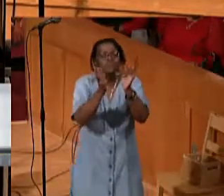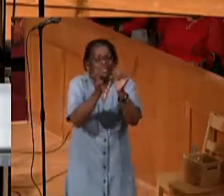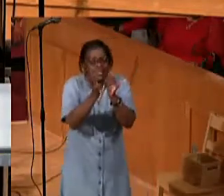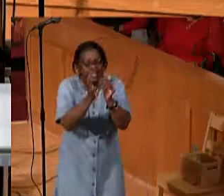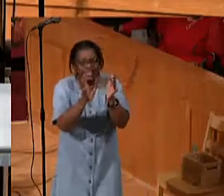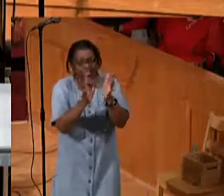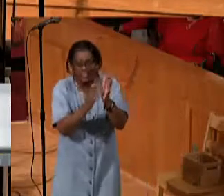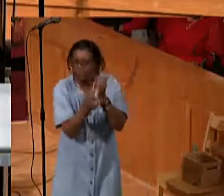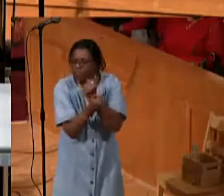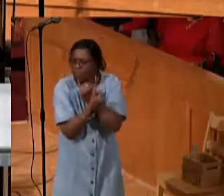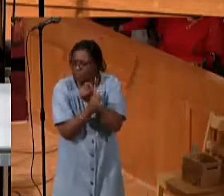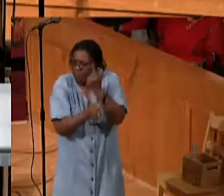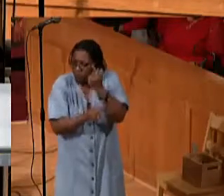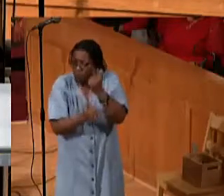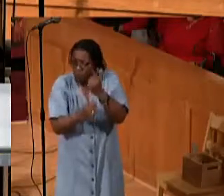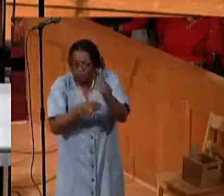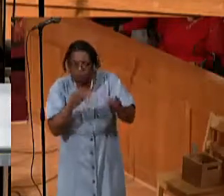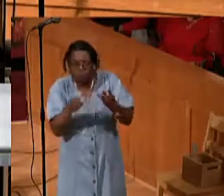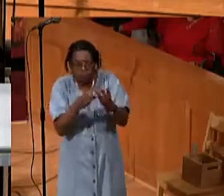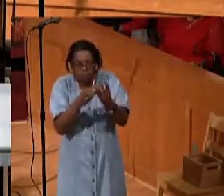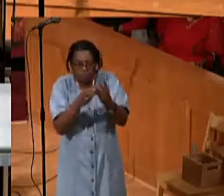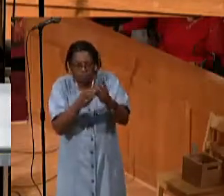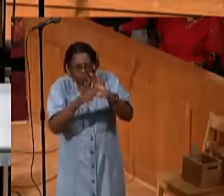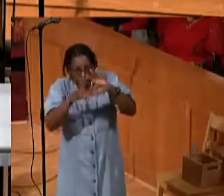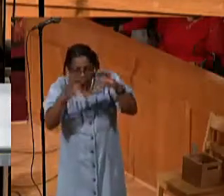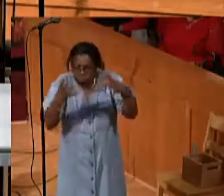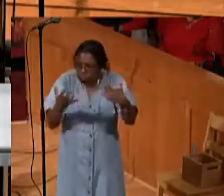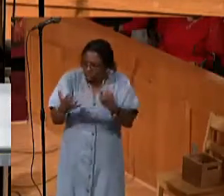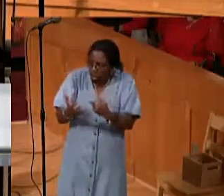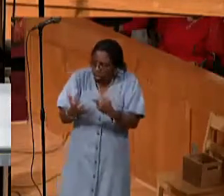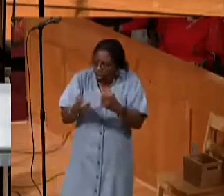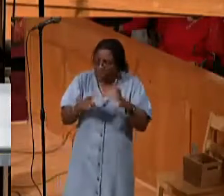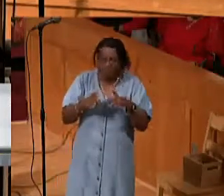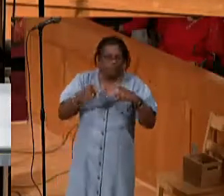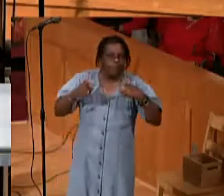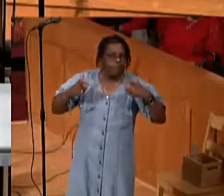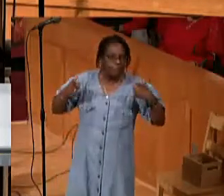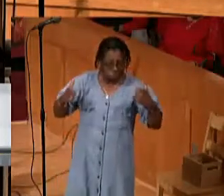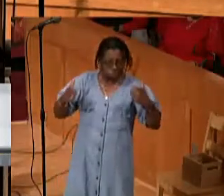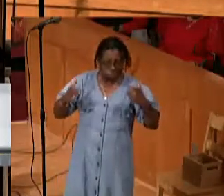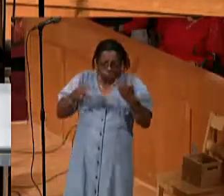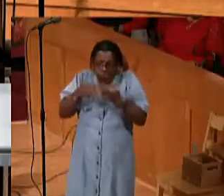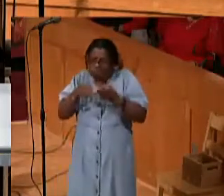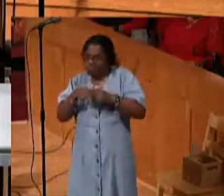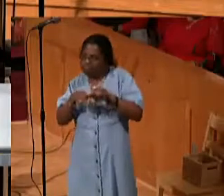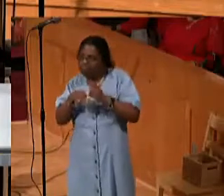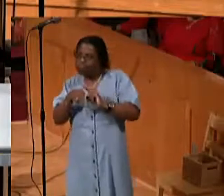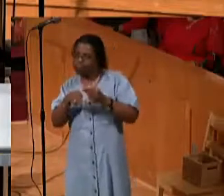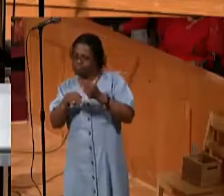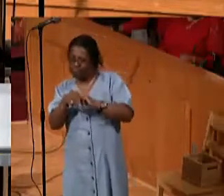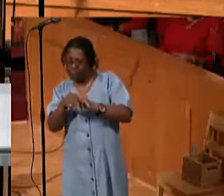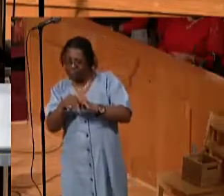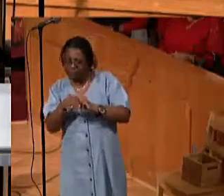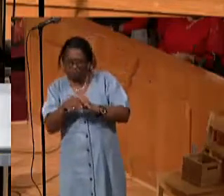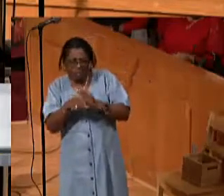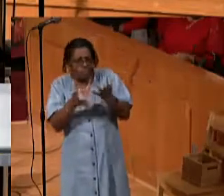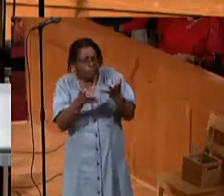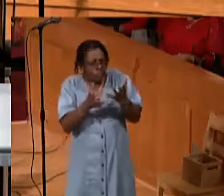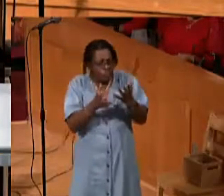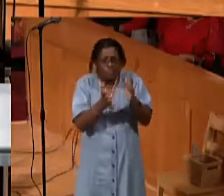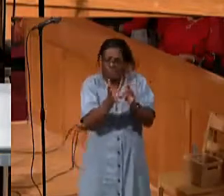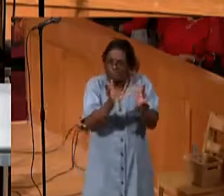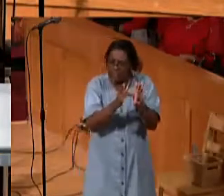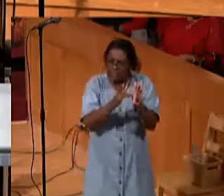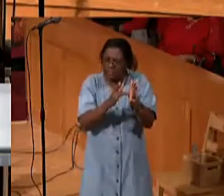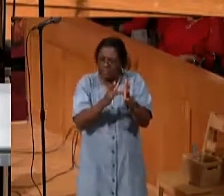world even bigger. And so you got to make sure that whatever you do, that he's more obvious to people who